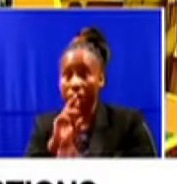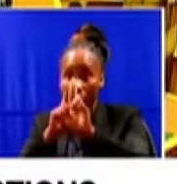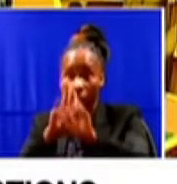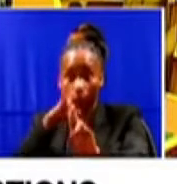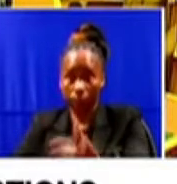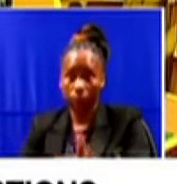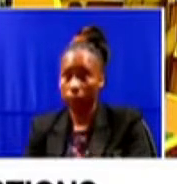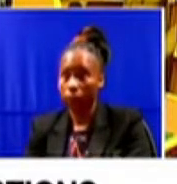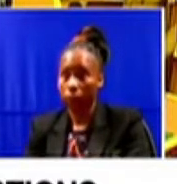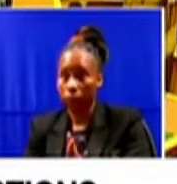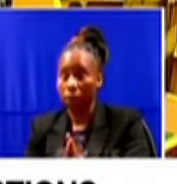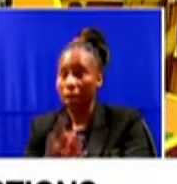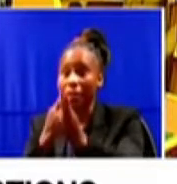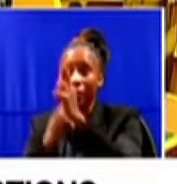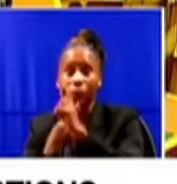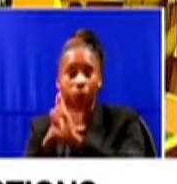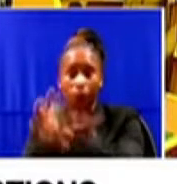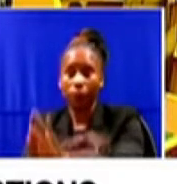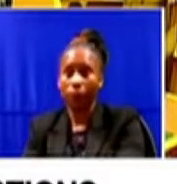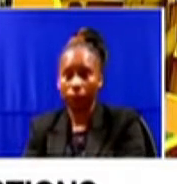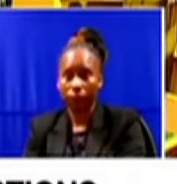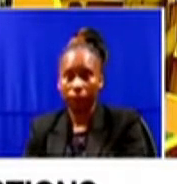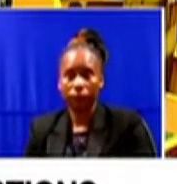Shivambo. I'm asking you a